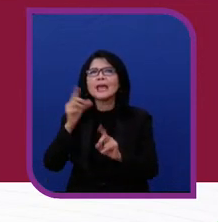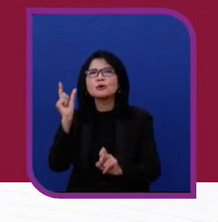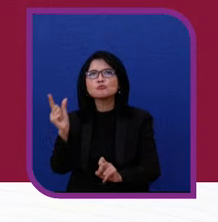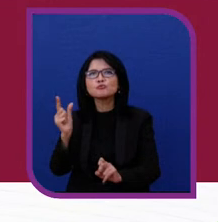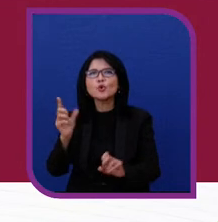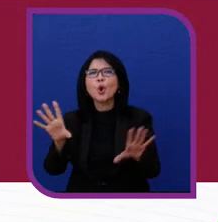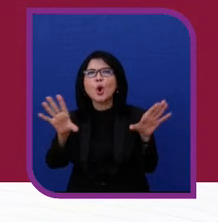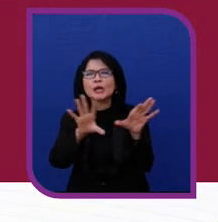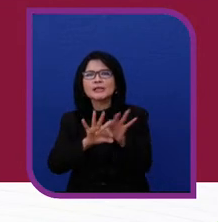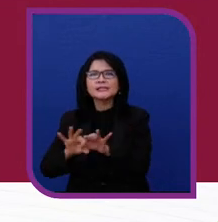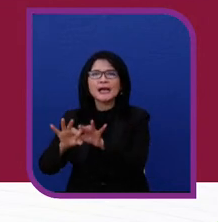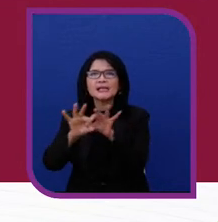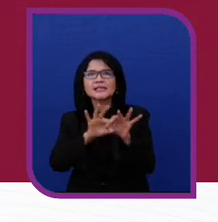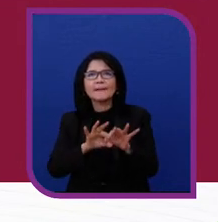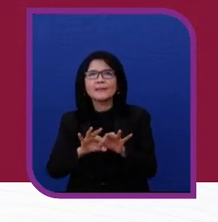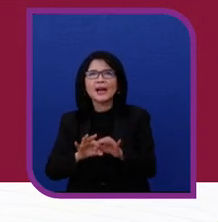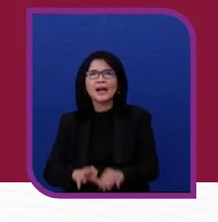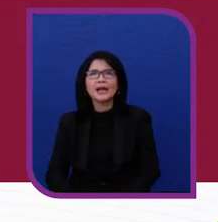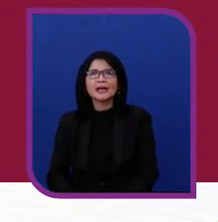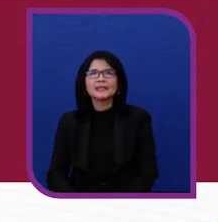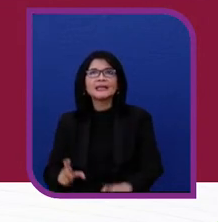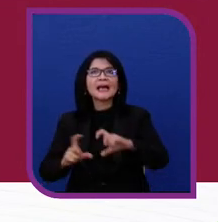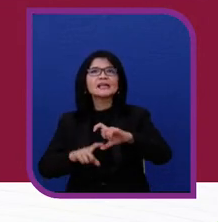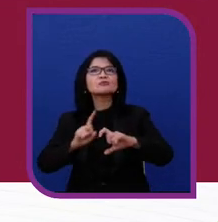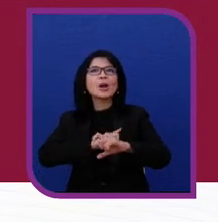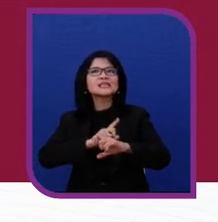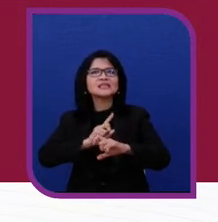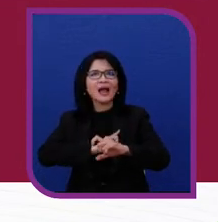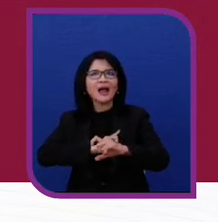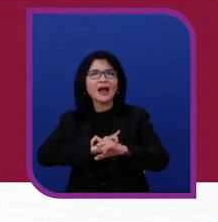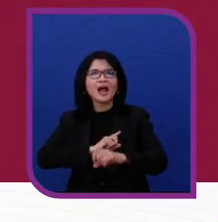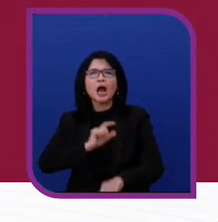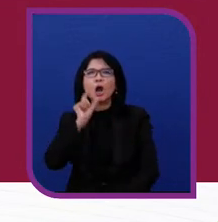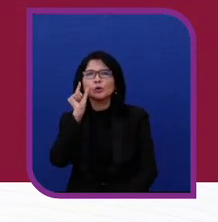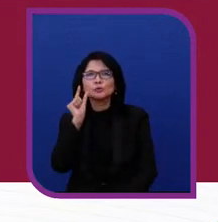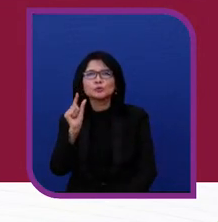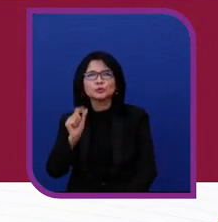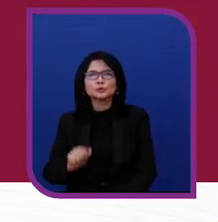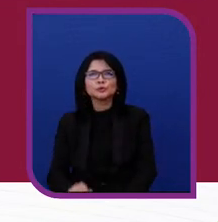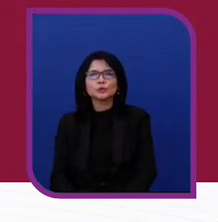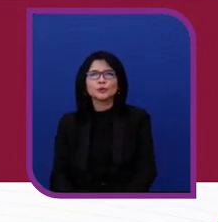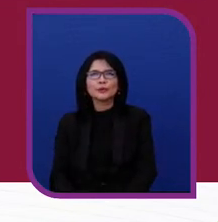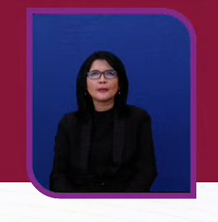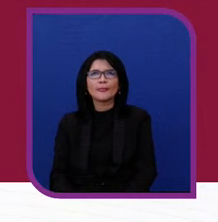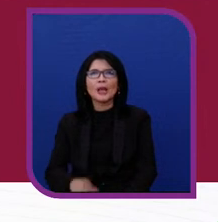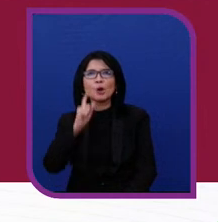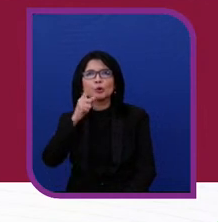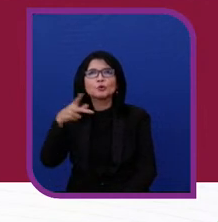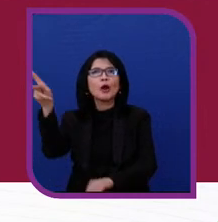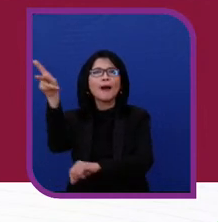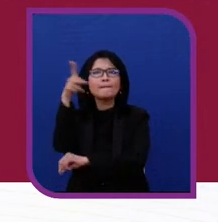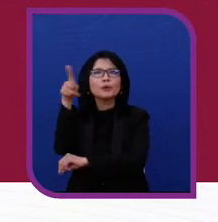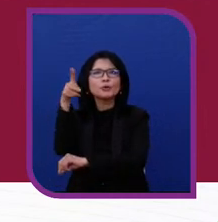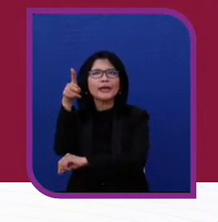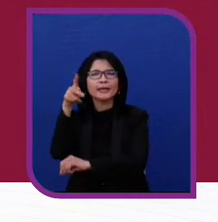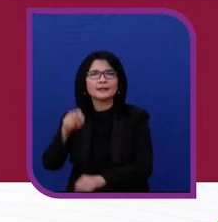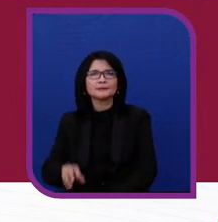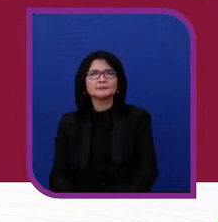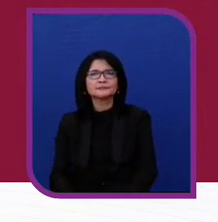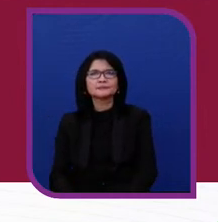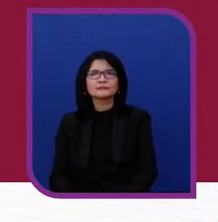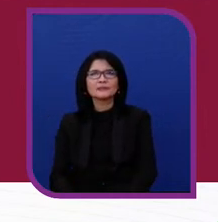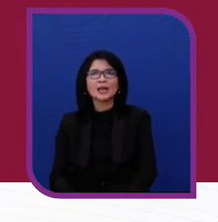investors to understand semprot cek we provide free Men In this case